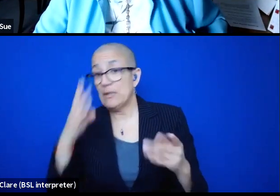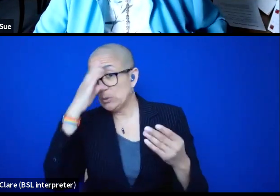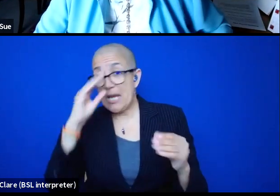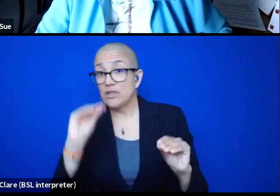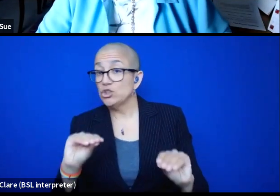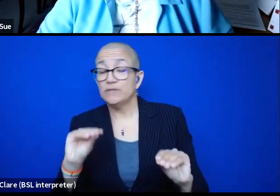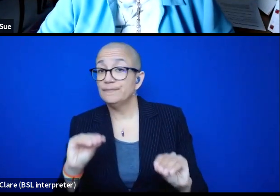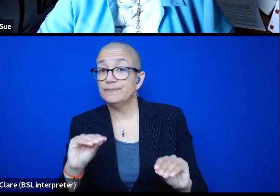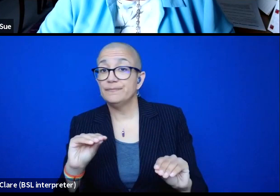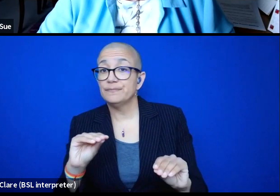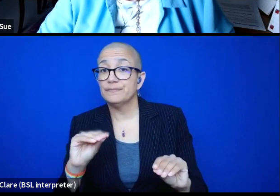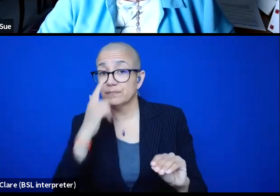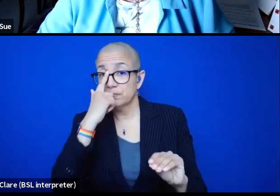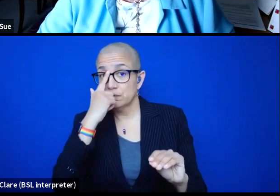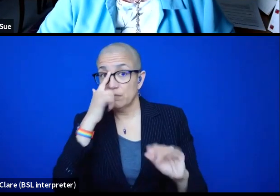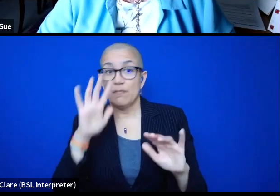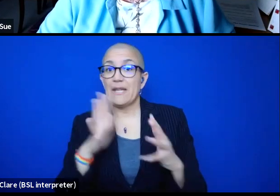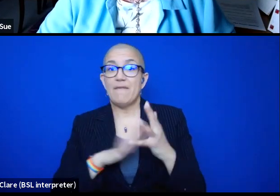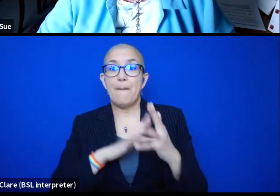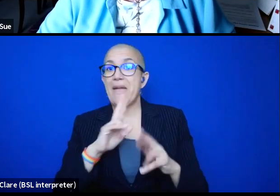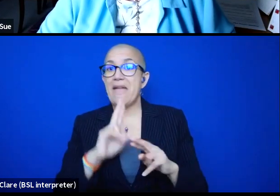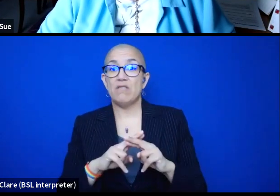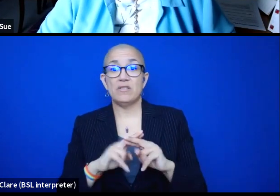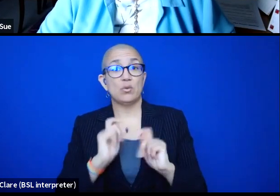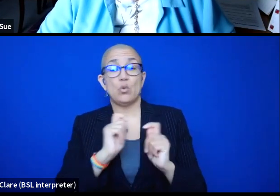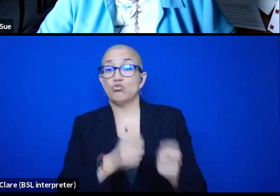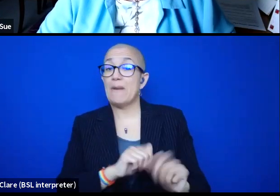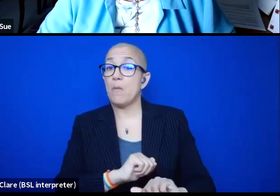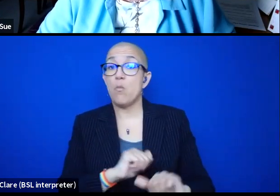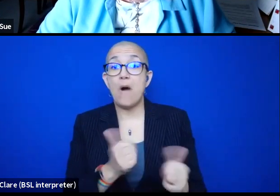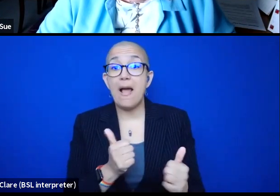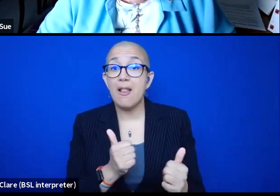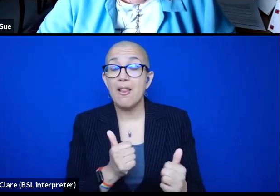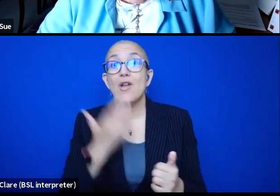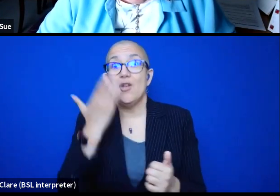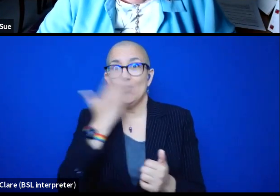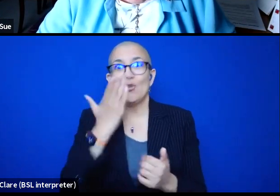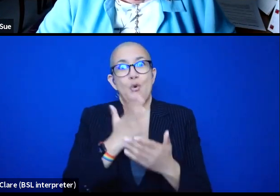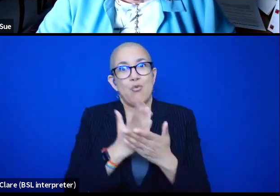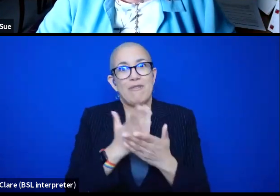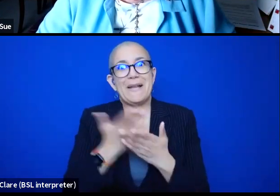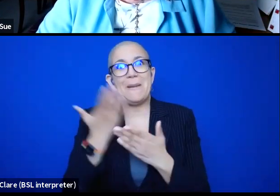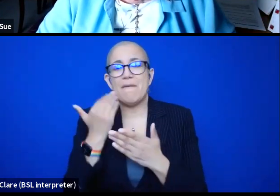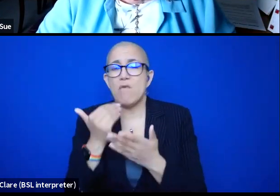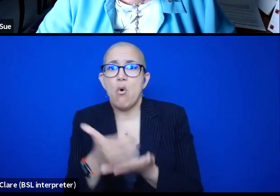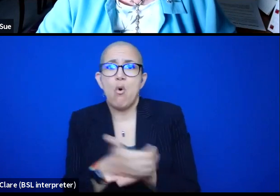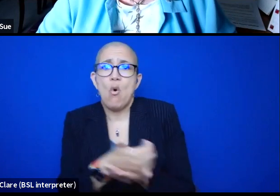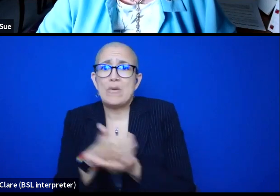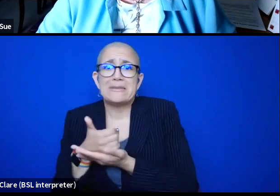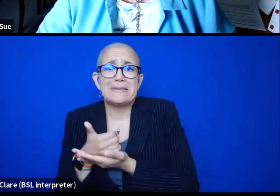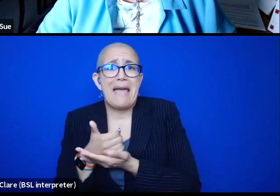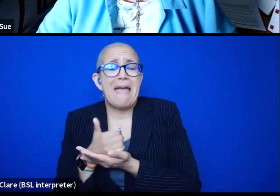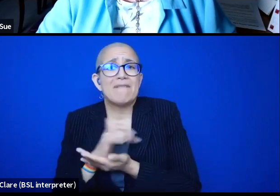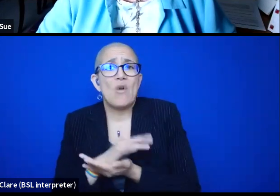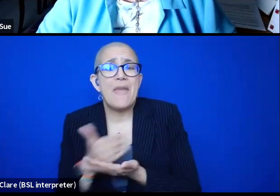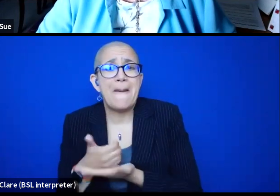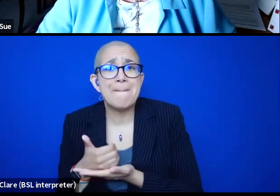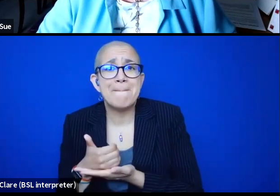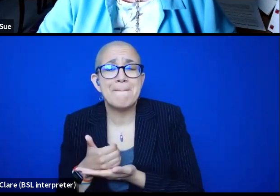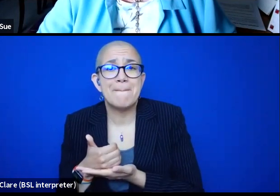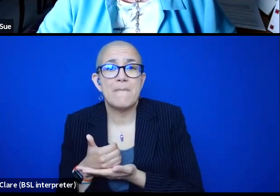If their parents weren't treating them very well, often school was the safest and best place for them. And some children may have